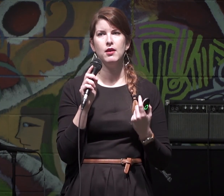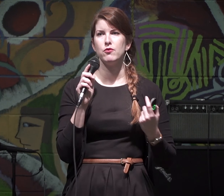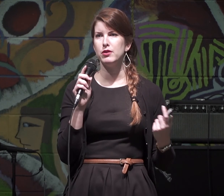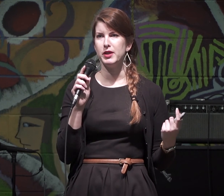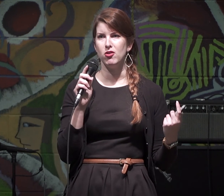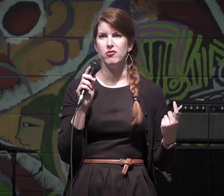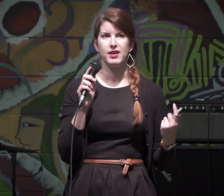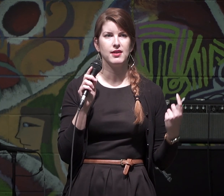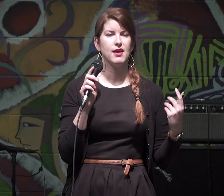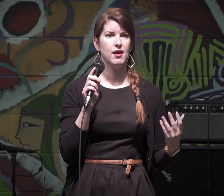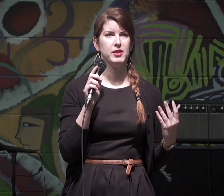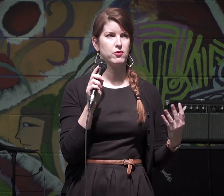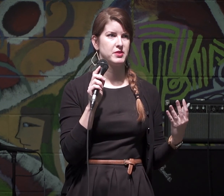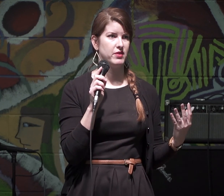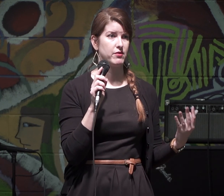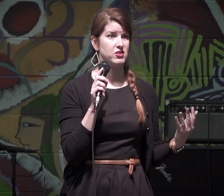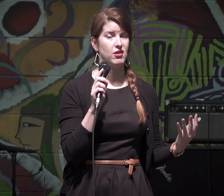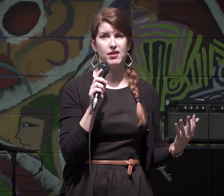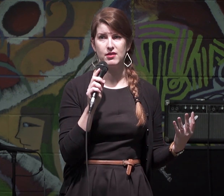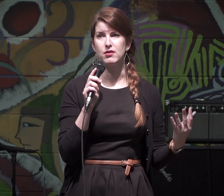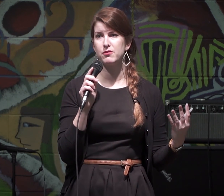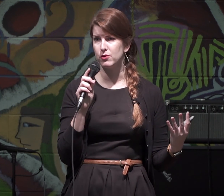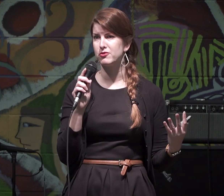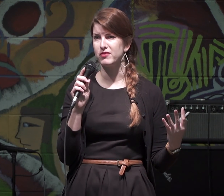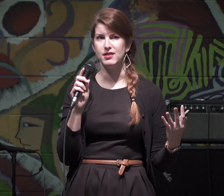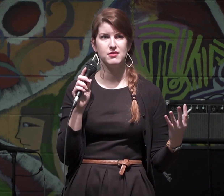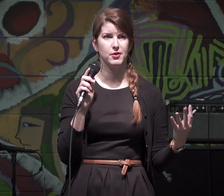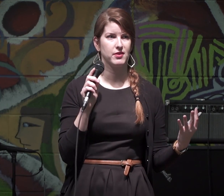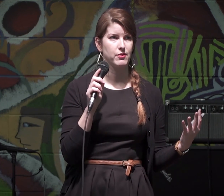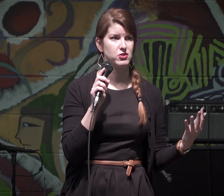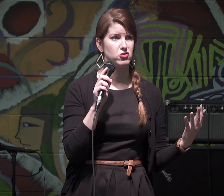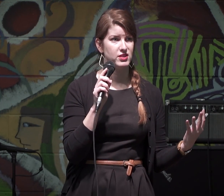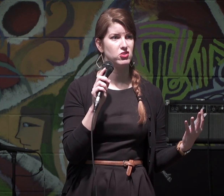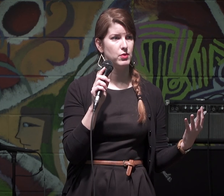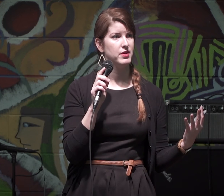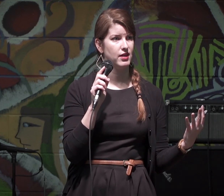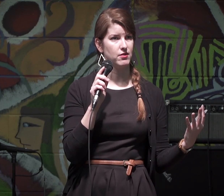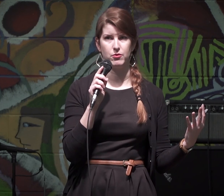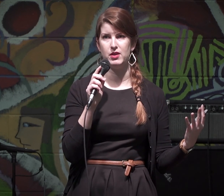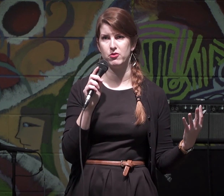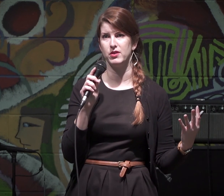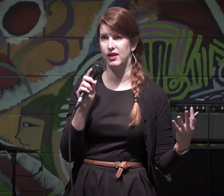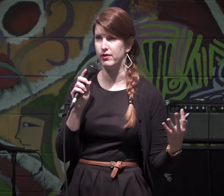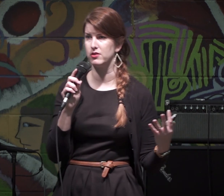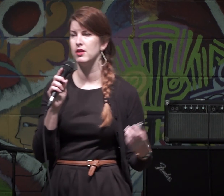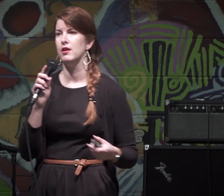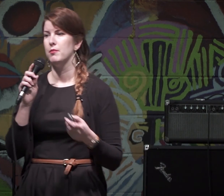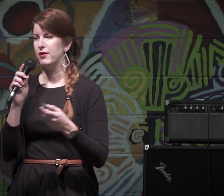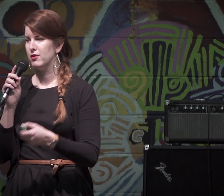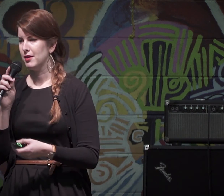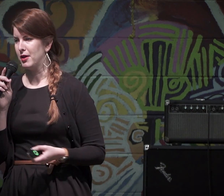about, and really we can all recognize how many forms of language there are out there. Of course, written and spoken language is traditionally what we think of when we hear the word